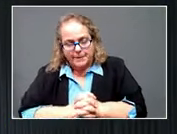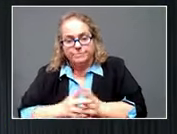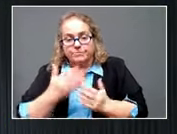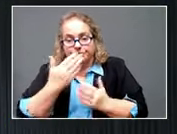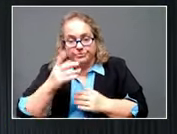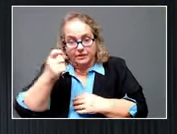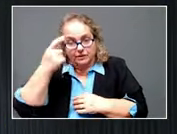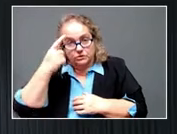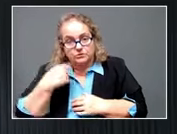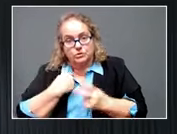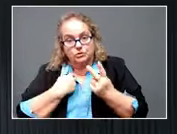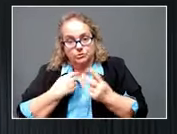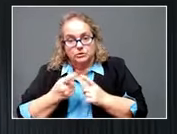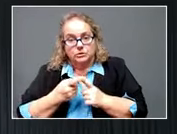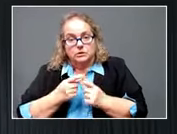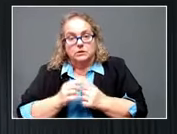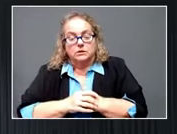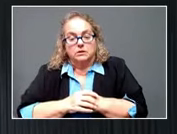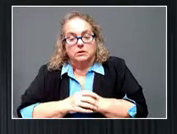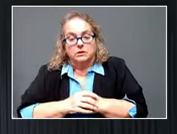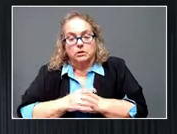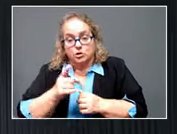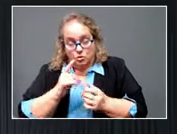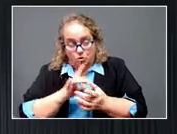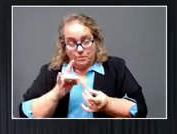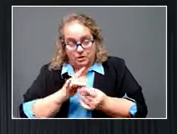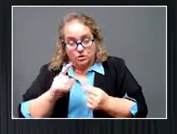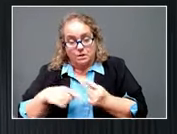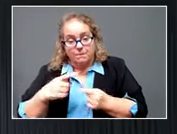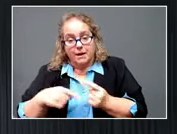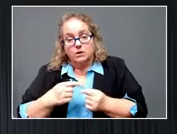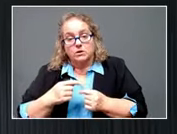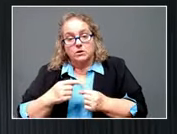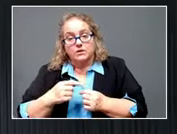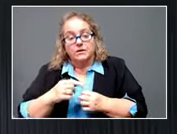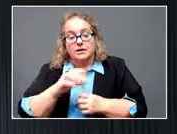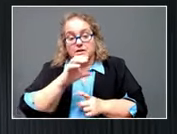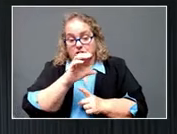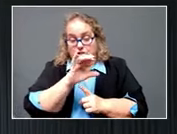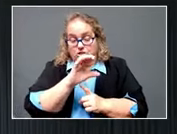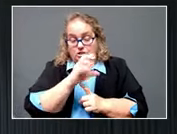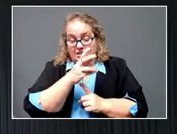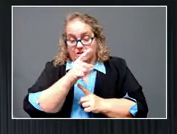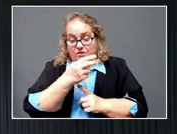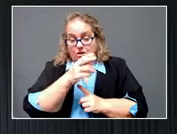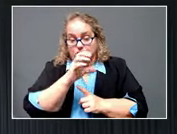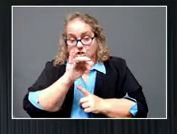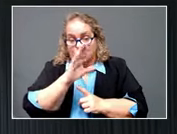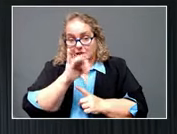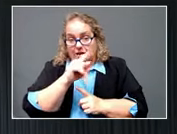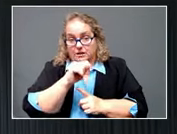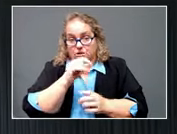strangely enough. You mentioned about the Sixth Circuit. Does this mean that the